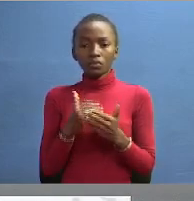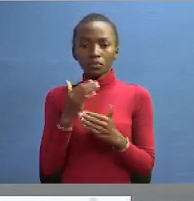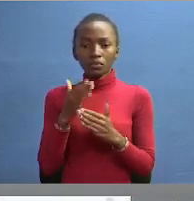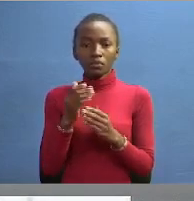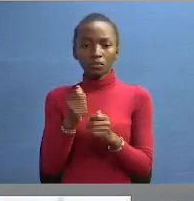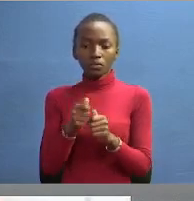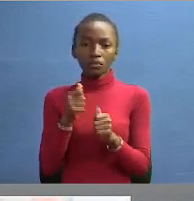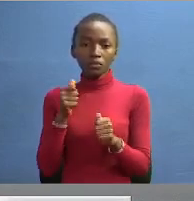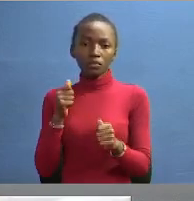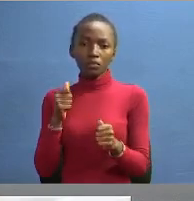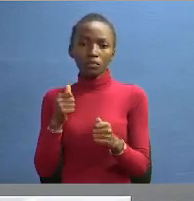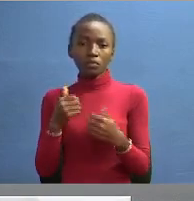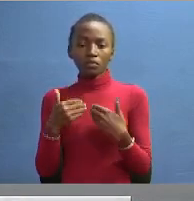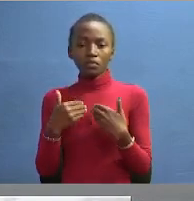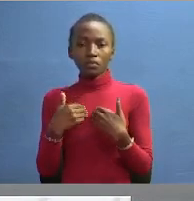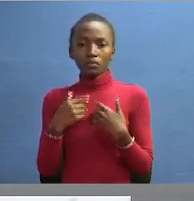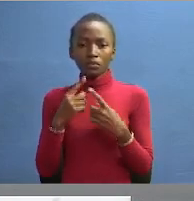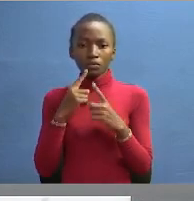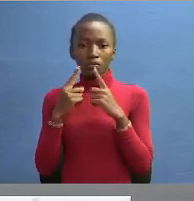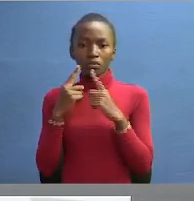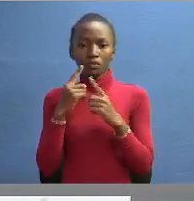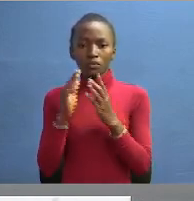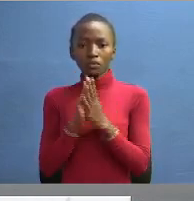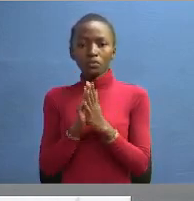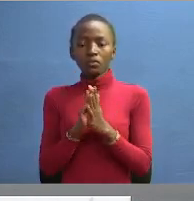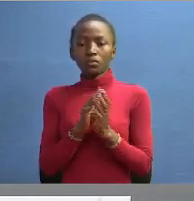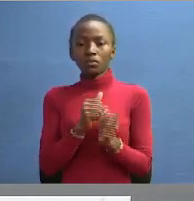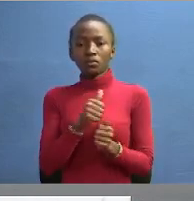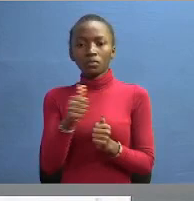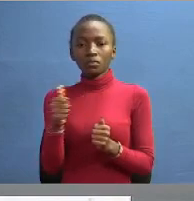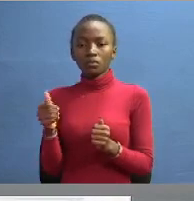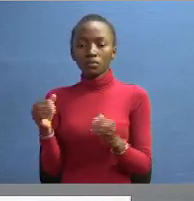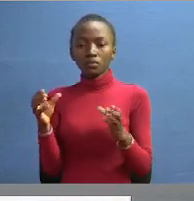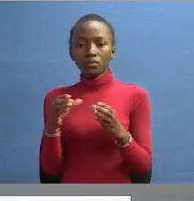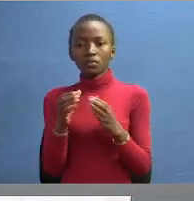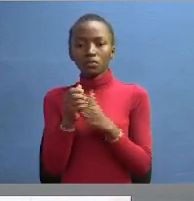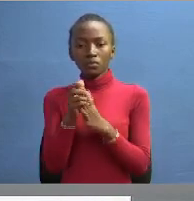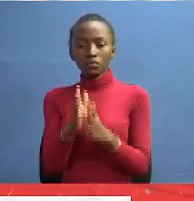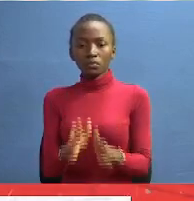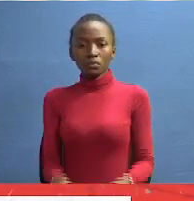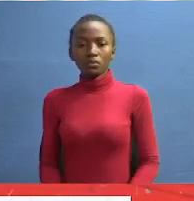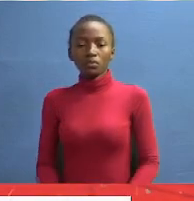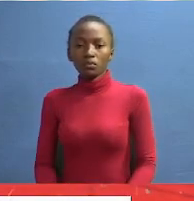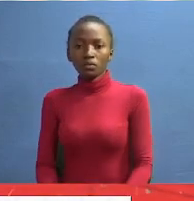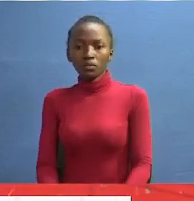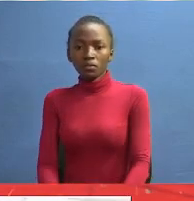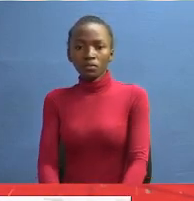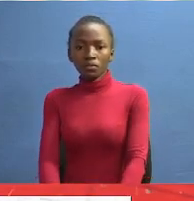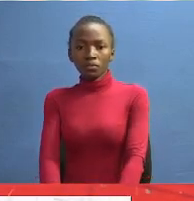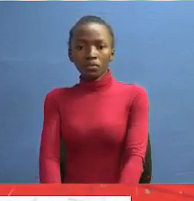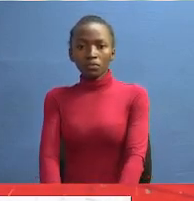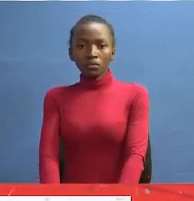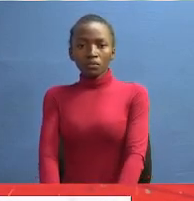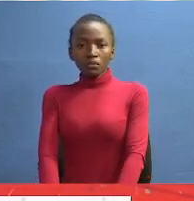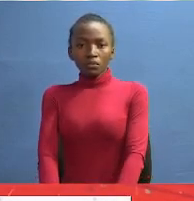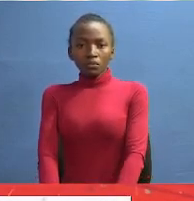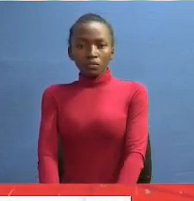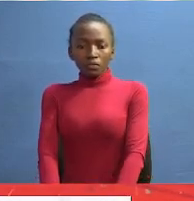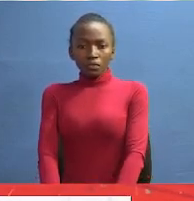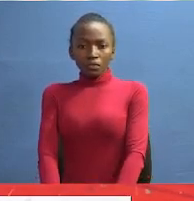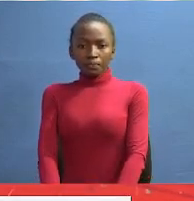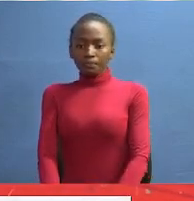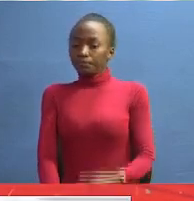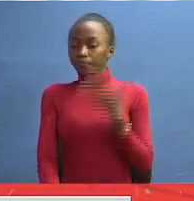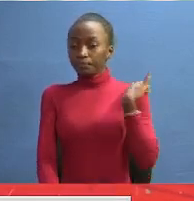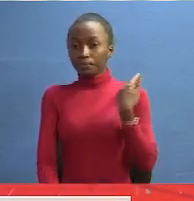roundtable together with these other armed groups leaders? Well, his refusal